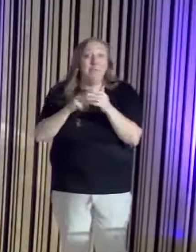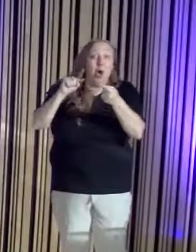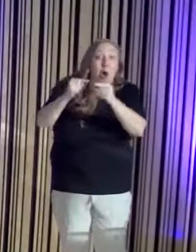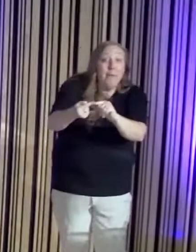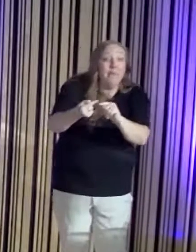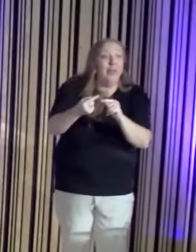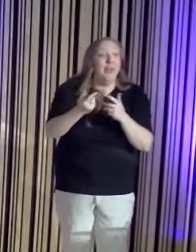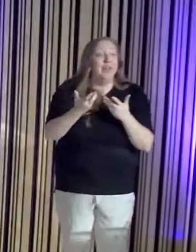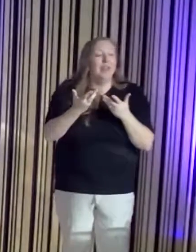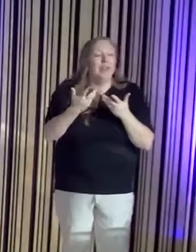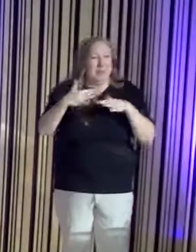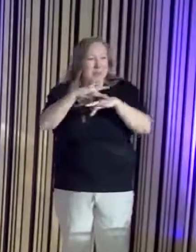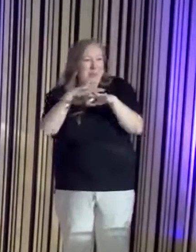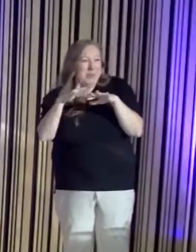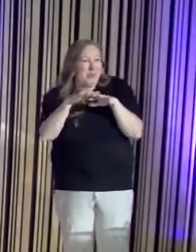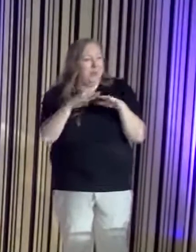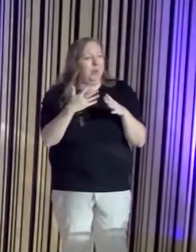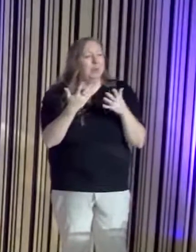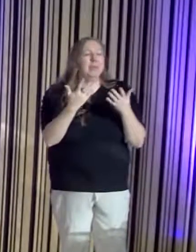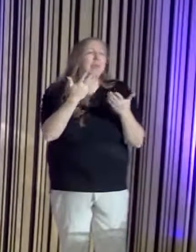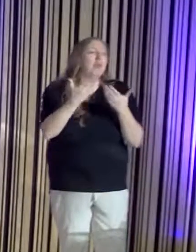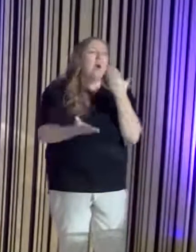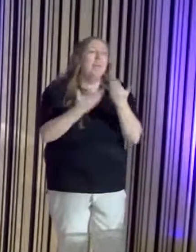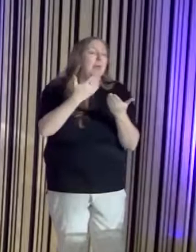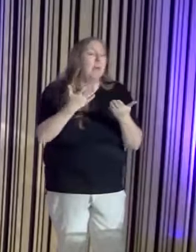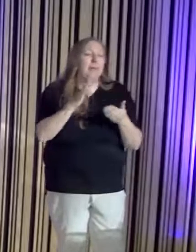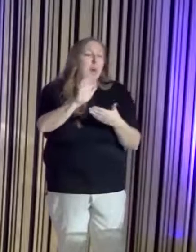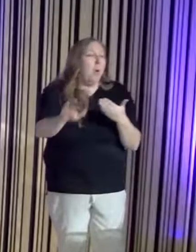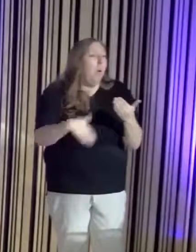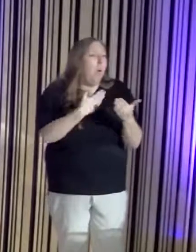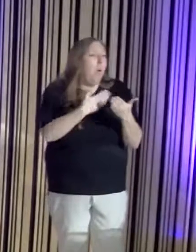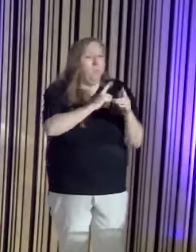and there's probably going to be a whole spectrum of